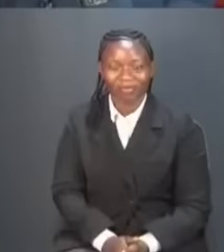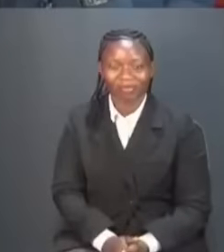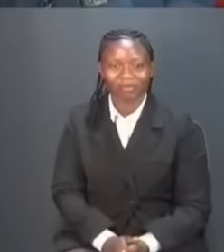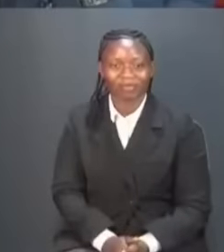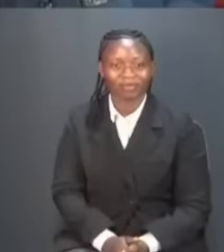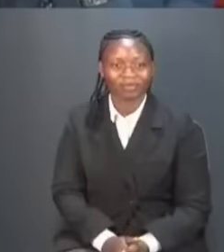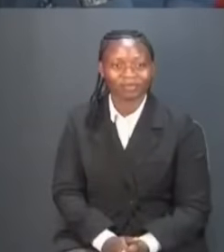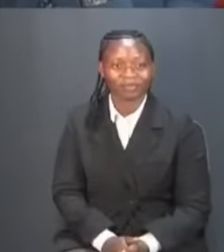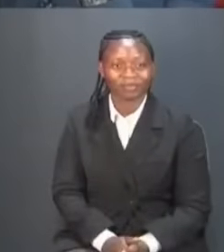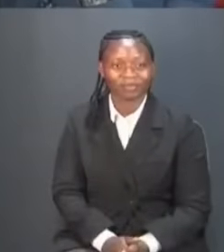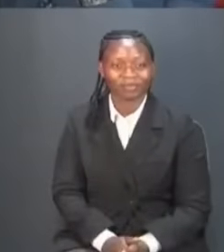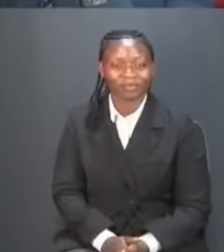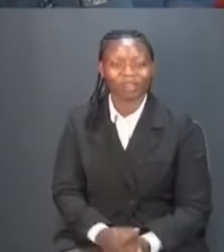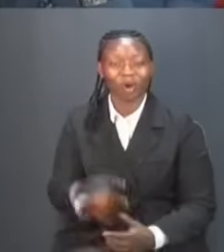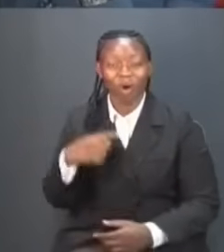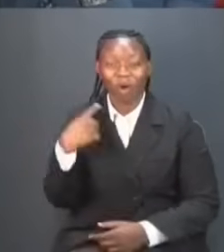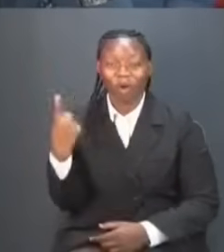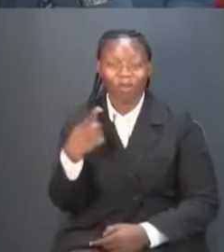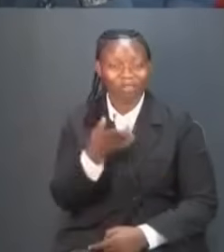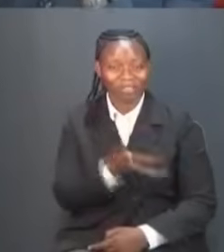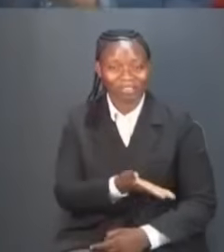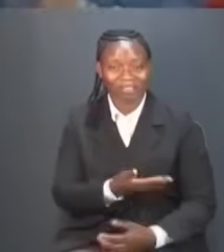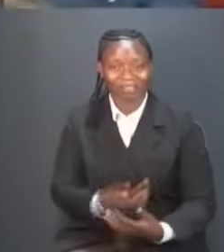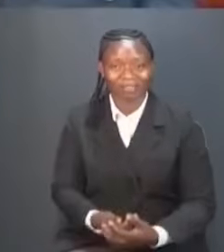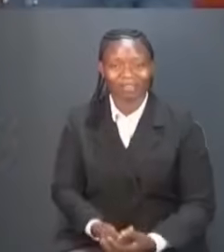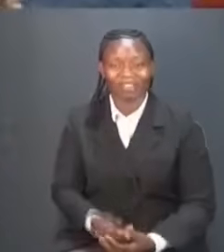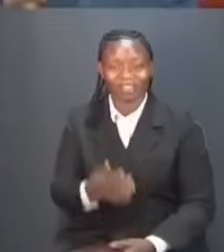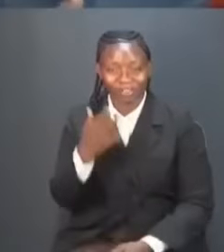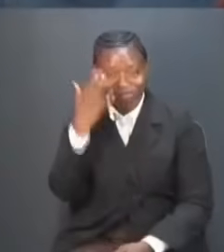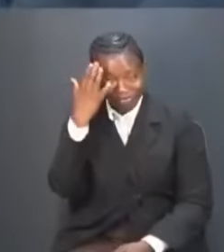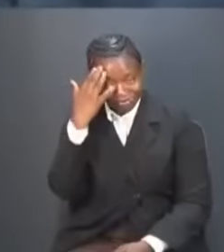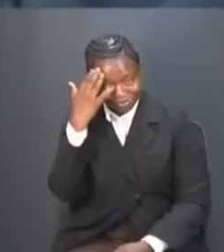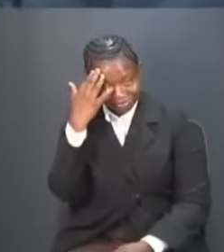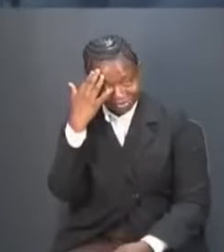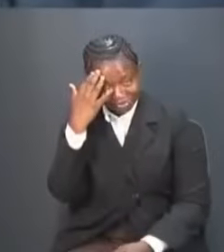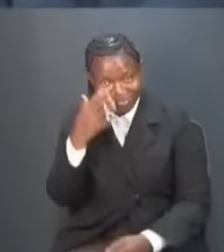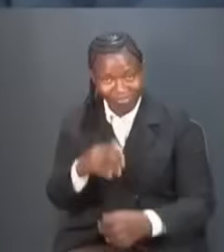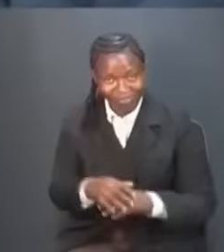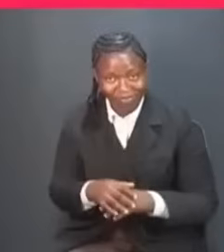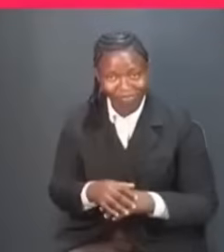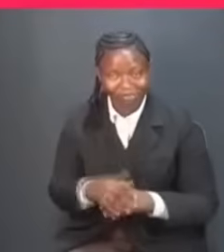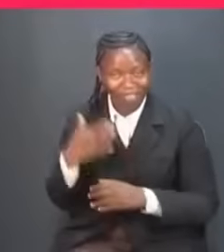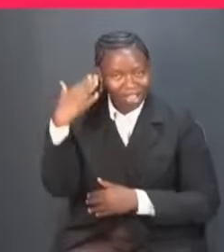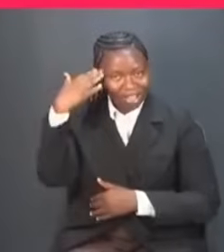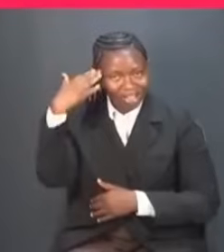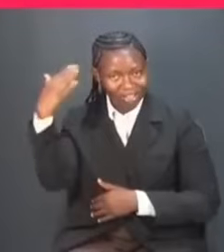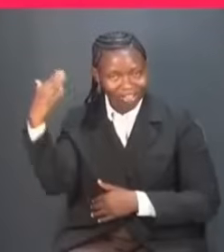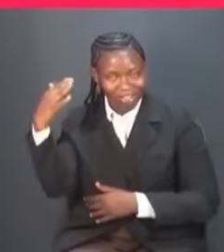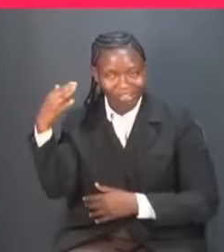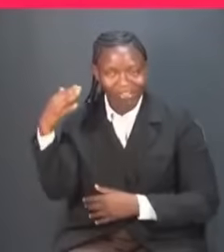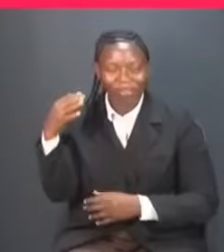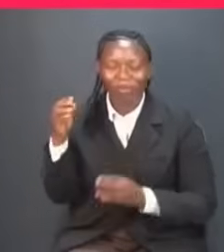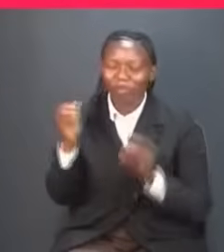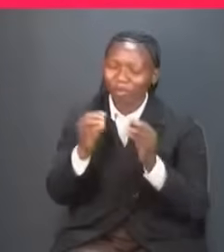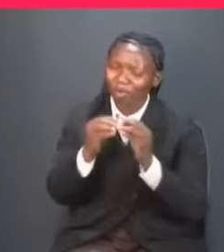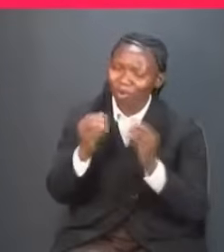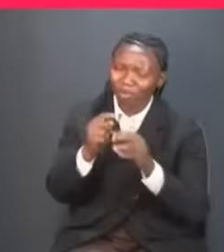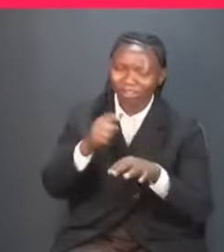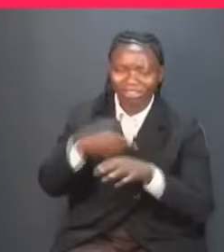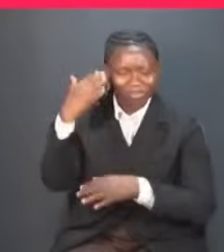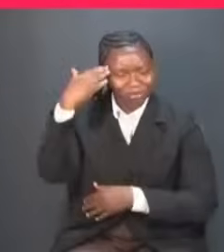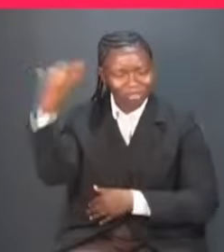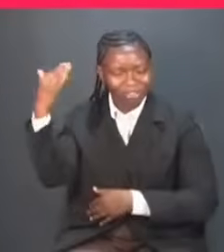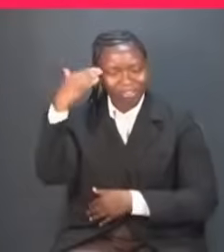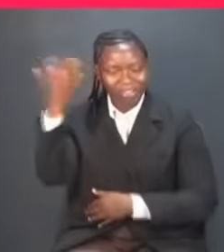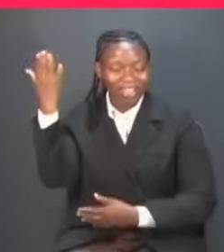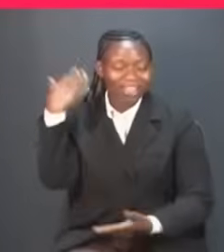You are always here. And you know, I acknowledge Professor Nyako many times.